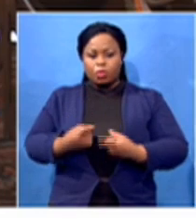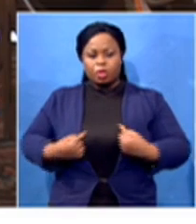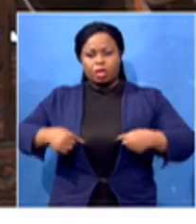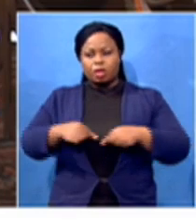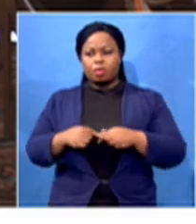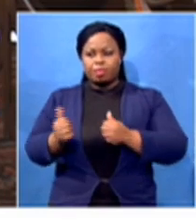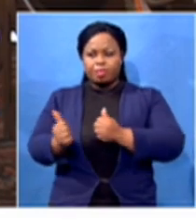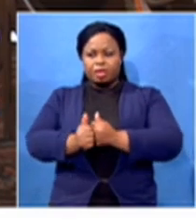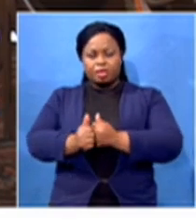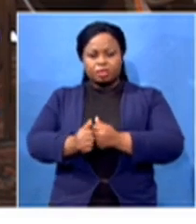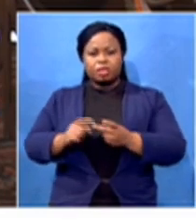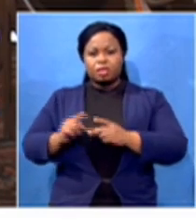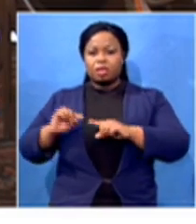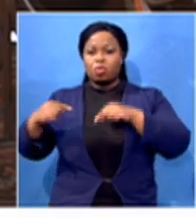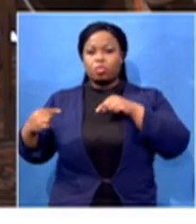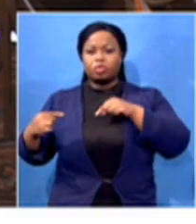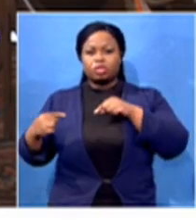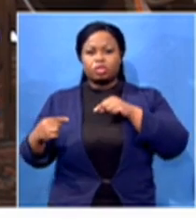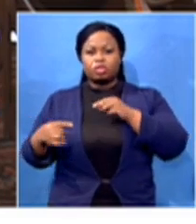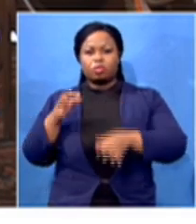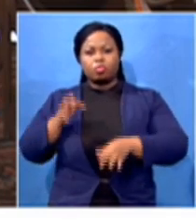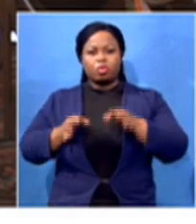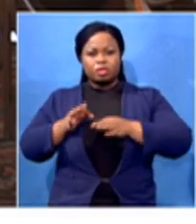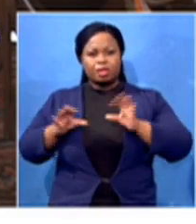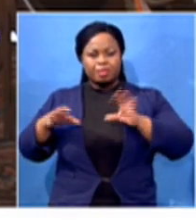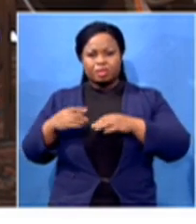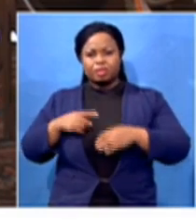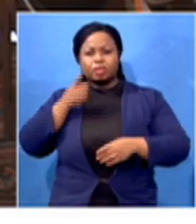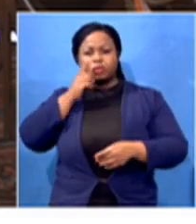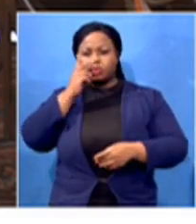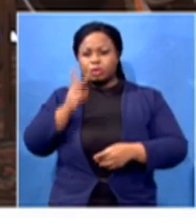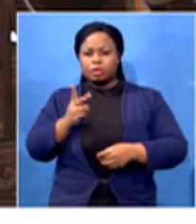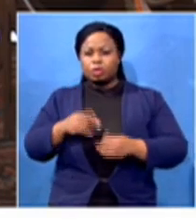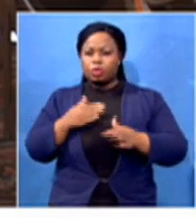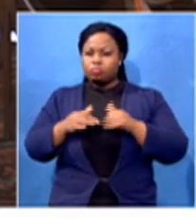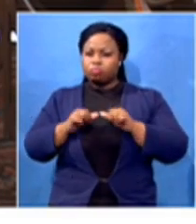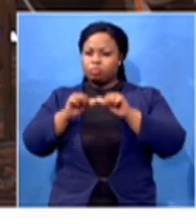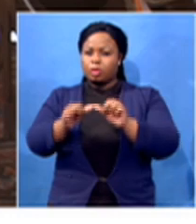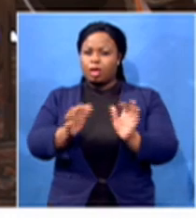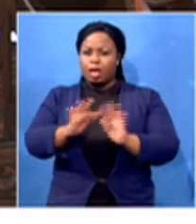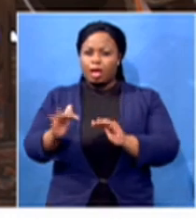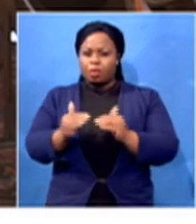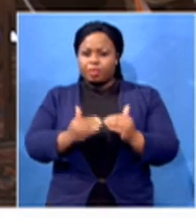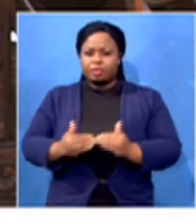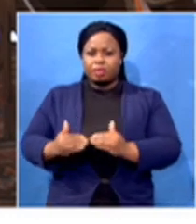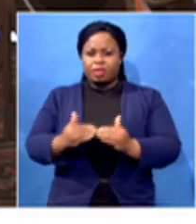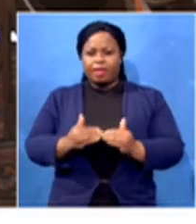opposition parties on how we should proceed and proceed judiciously and carefully.